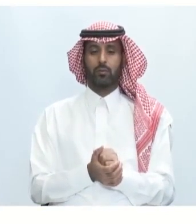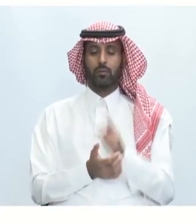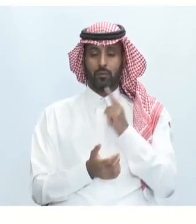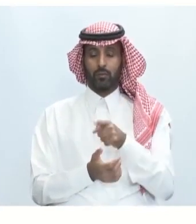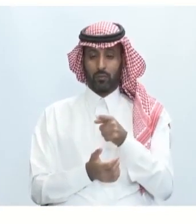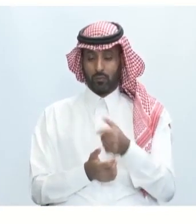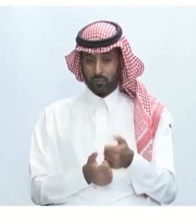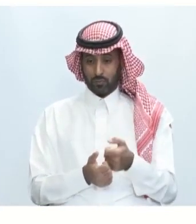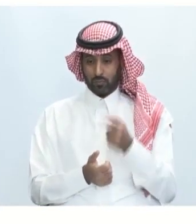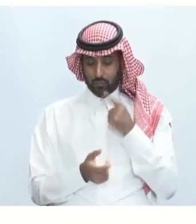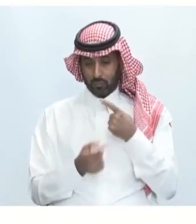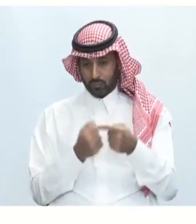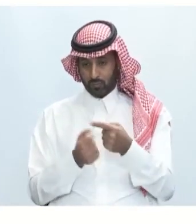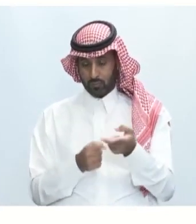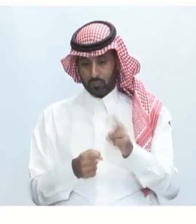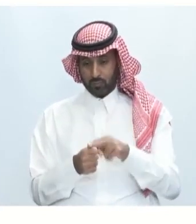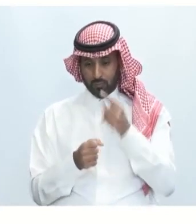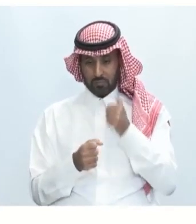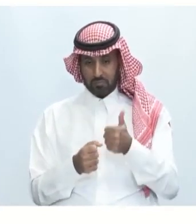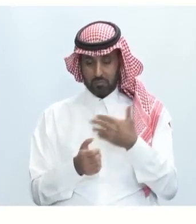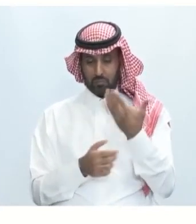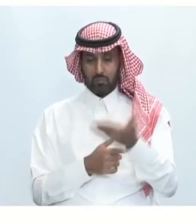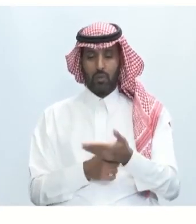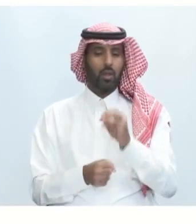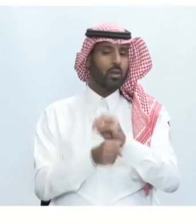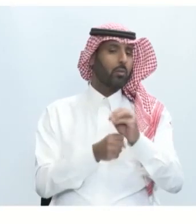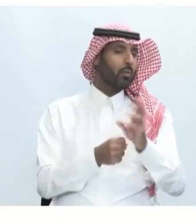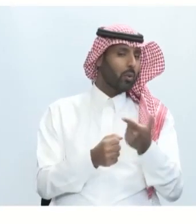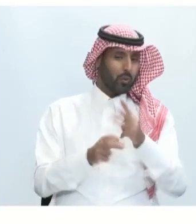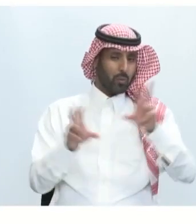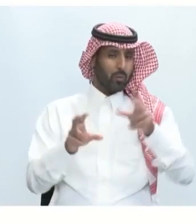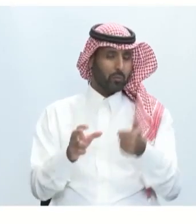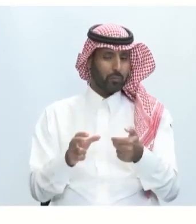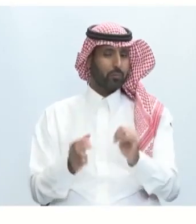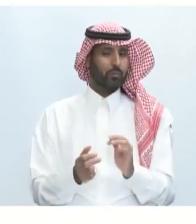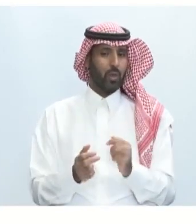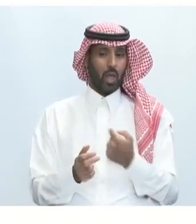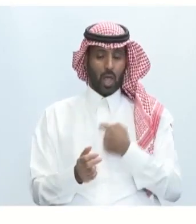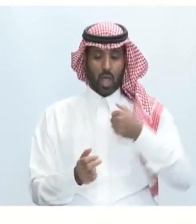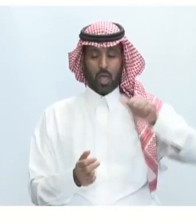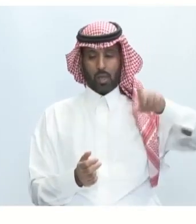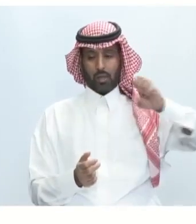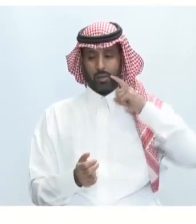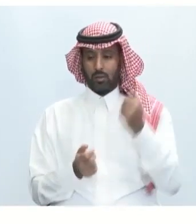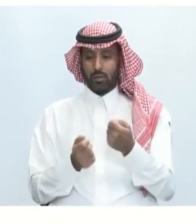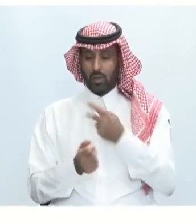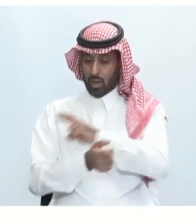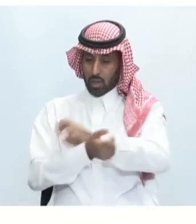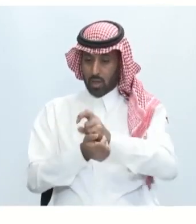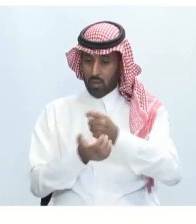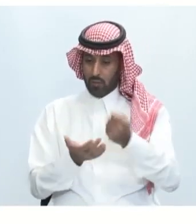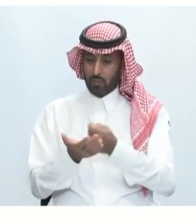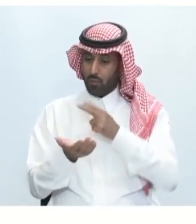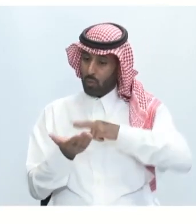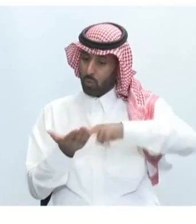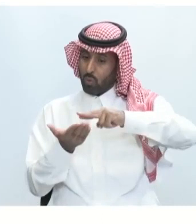it for you. It was great. Tell me about it. Well, Alan wrote an email,